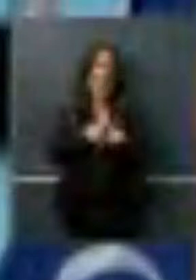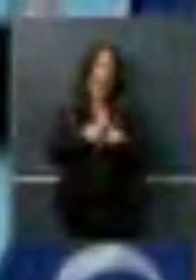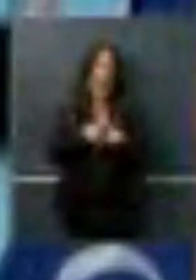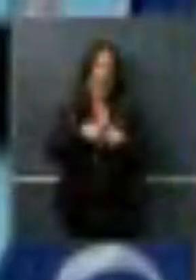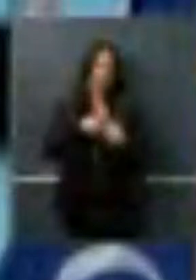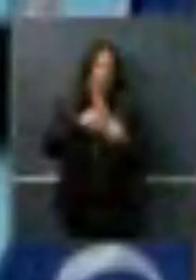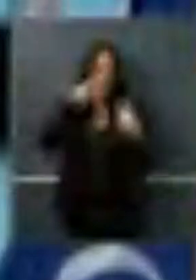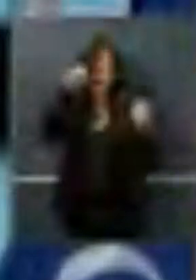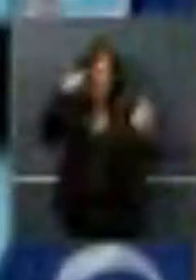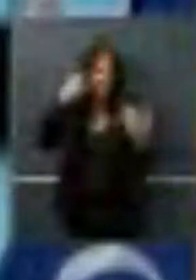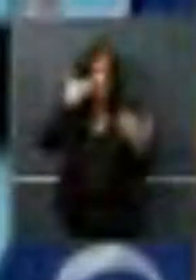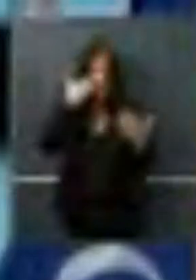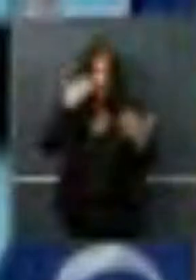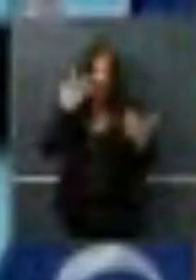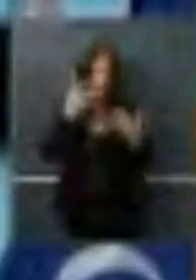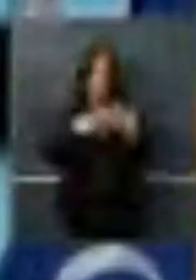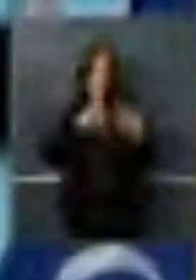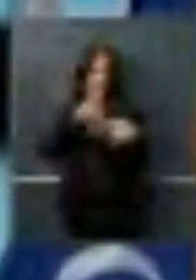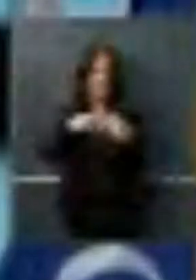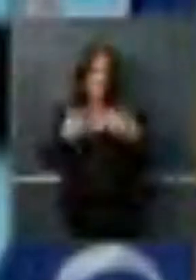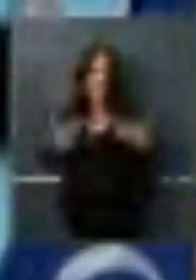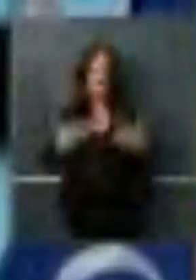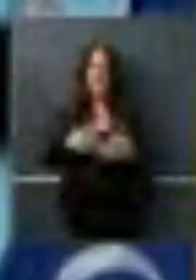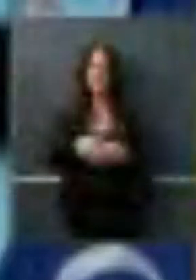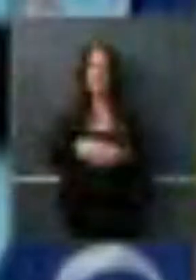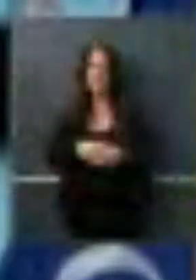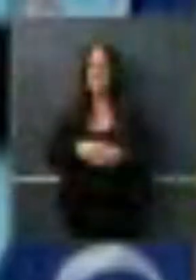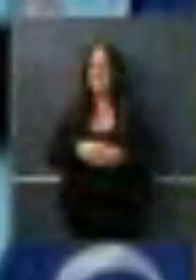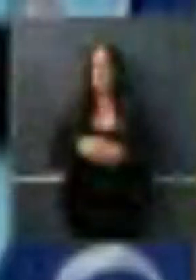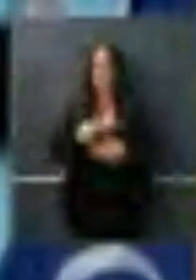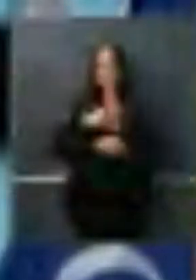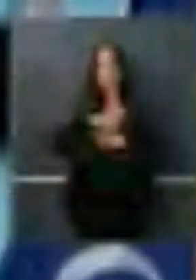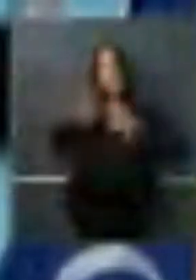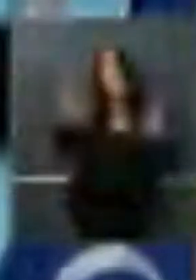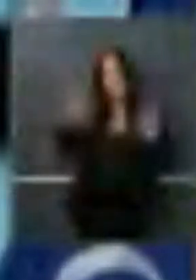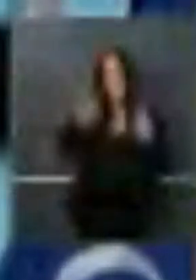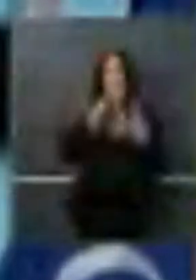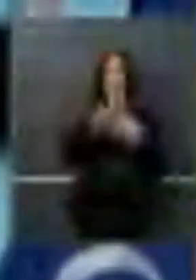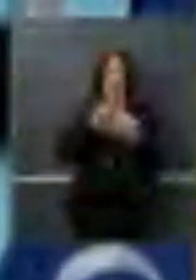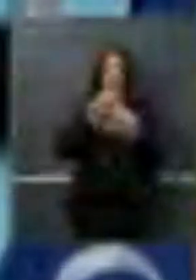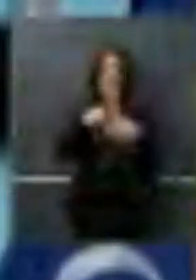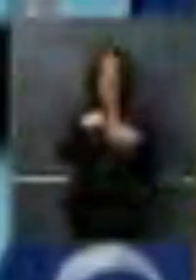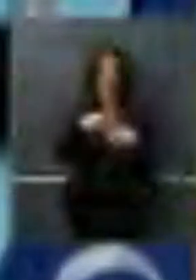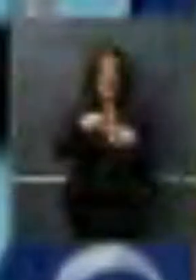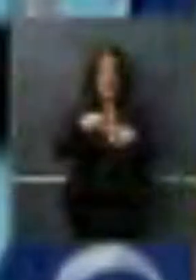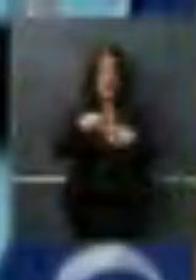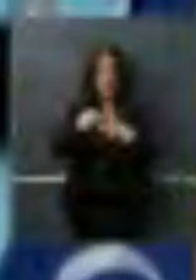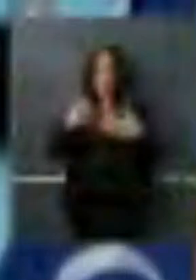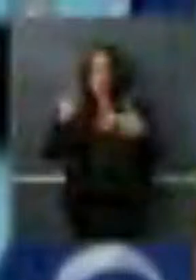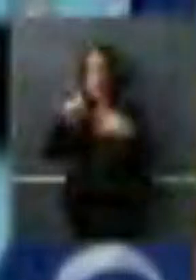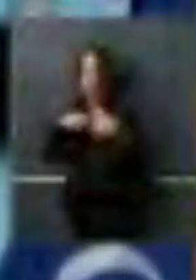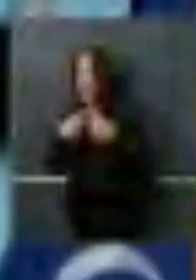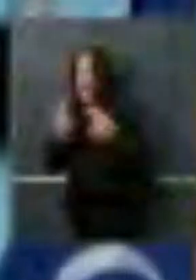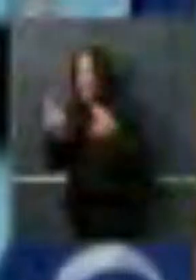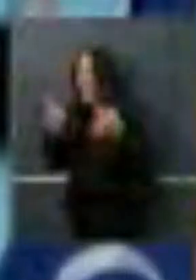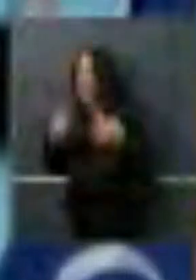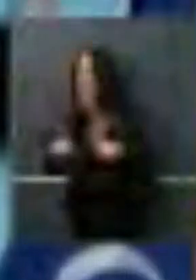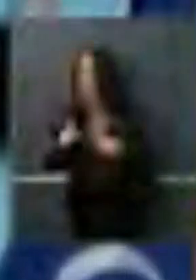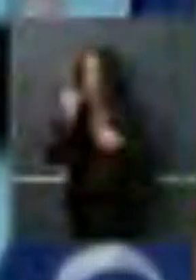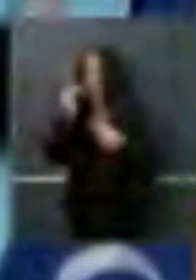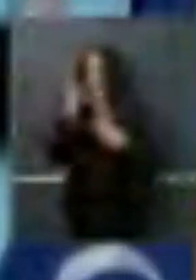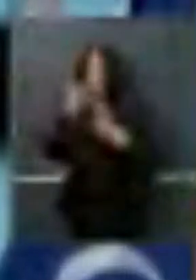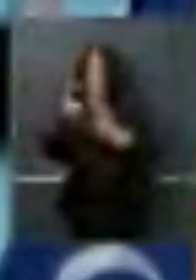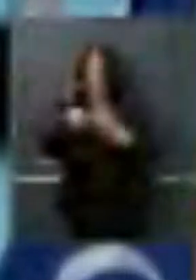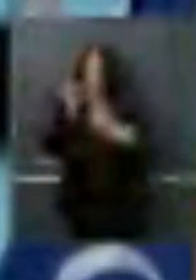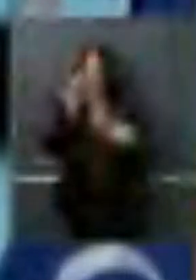is ready to answer that, I'll let you know what the indicators say. And when the indicators go green, I'm going to go live. And I'm going to let you